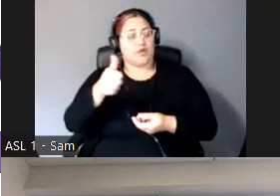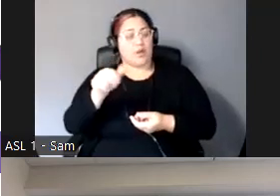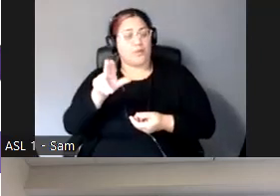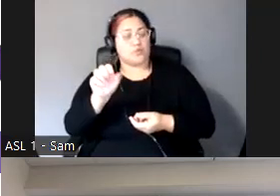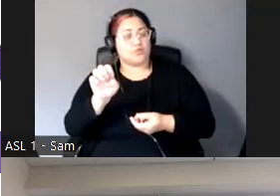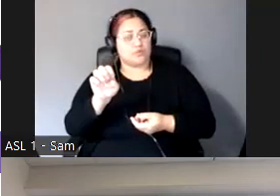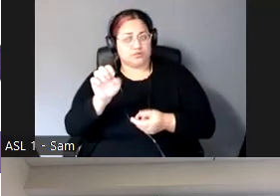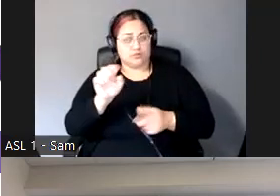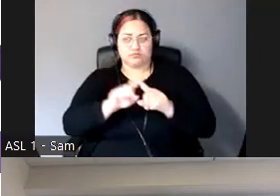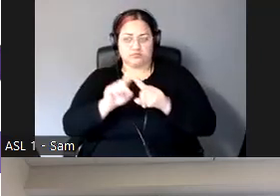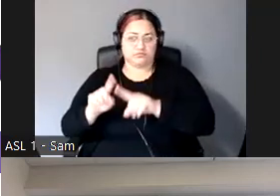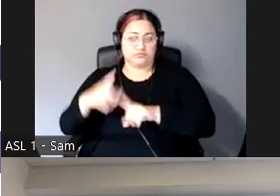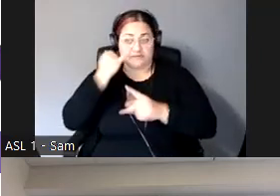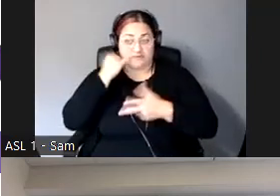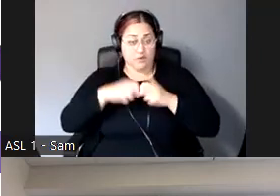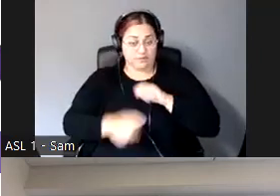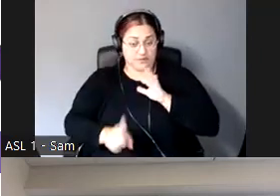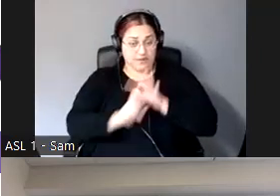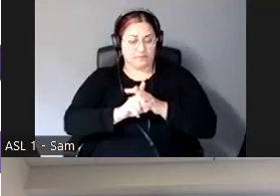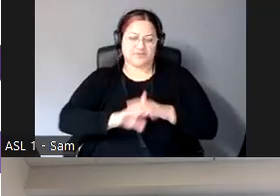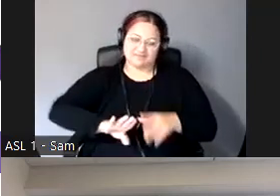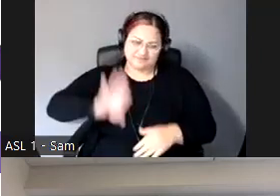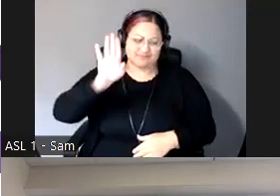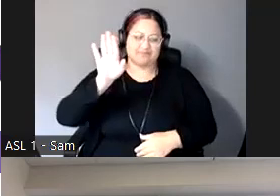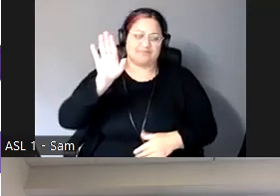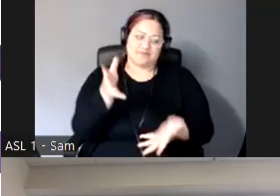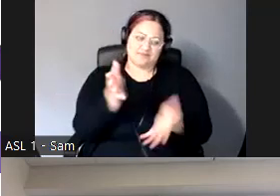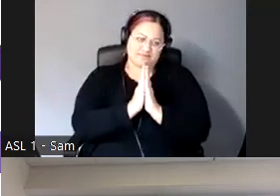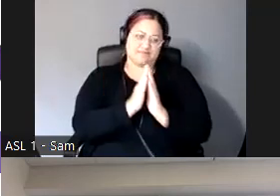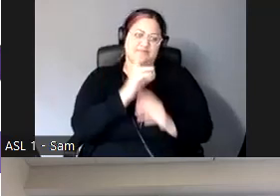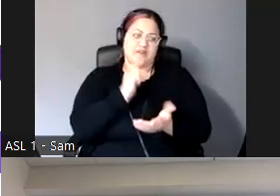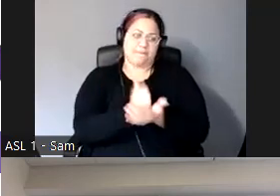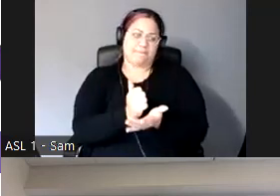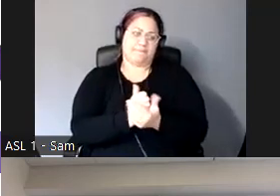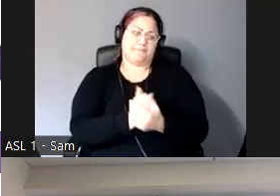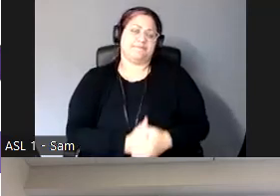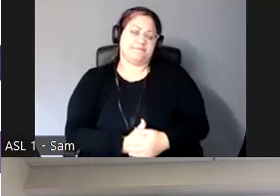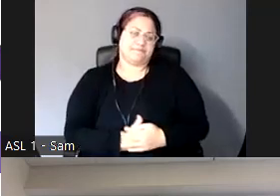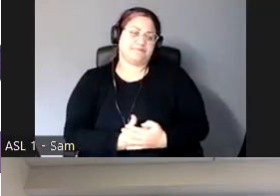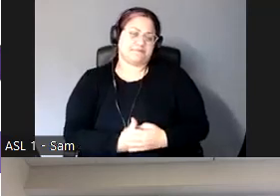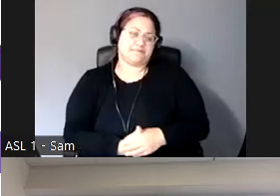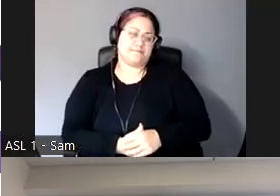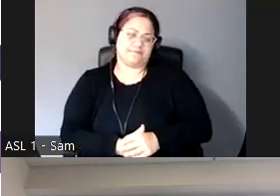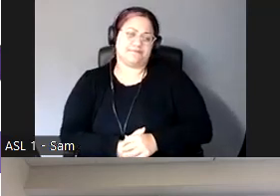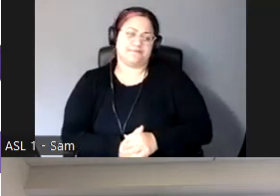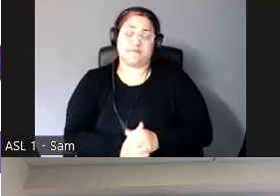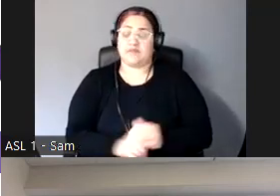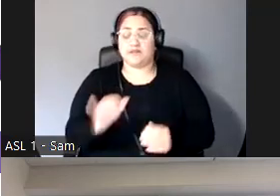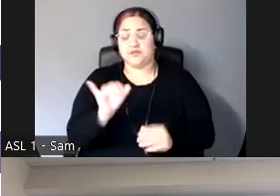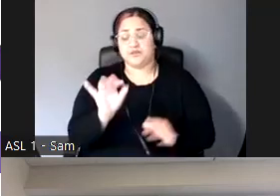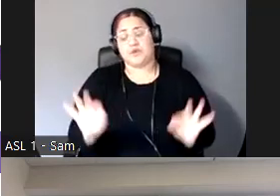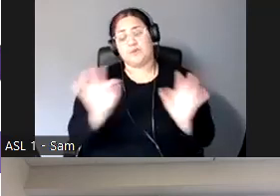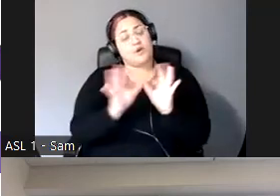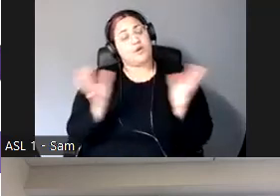individuals. And being informed, right? Staying informed about what your rights are. So even, you know, our presentation today